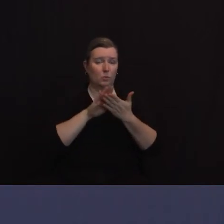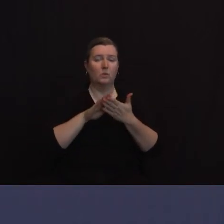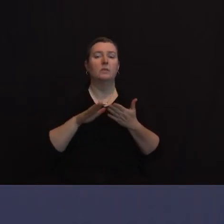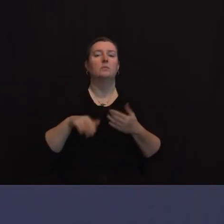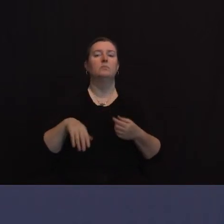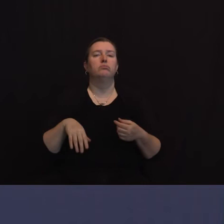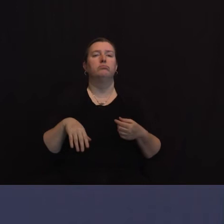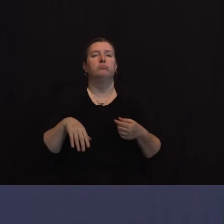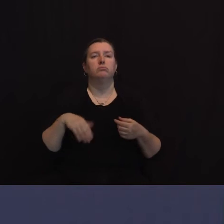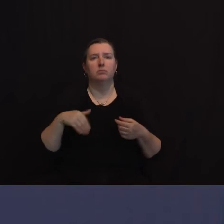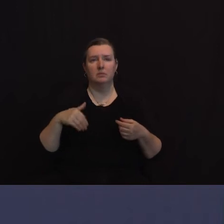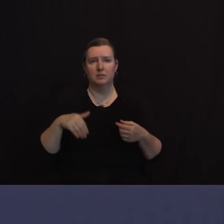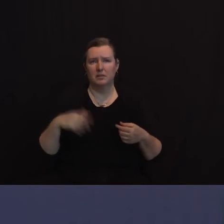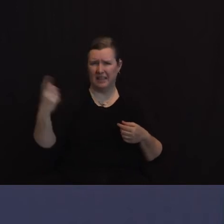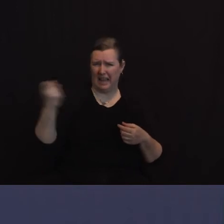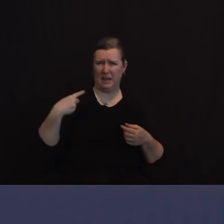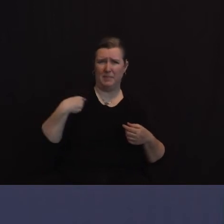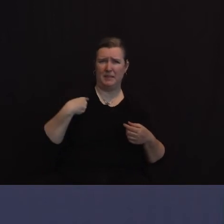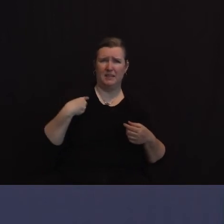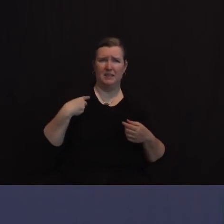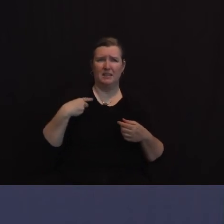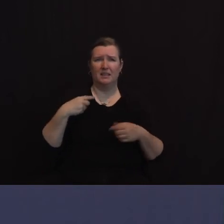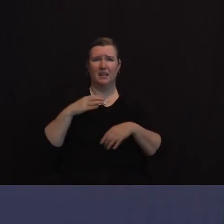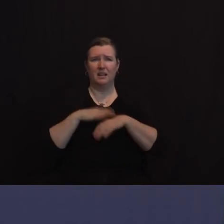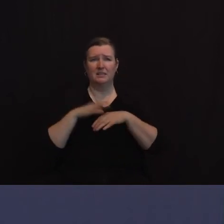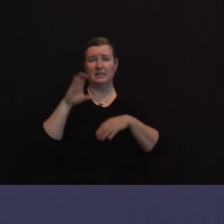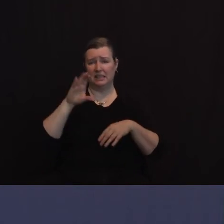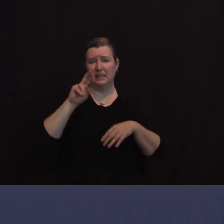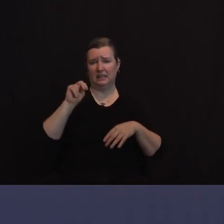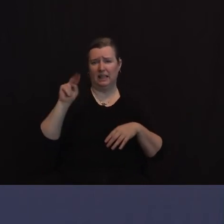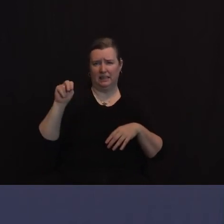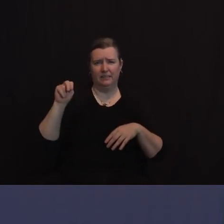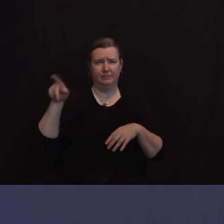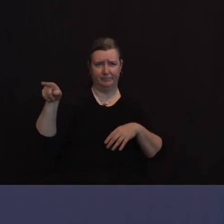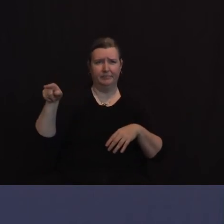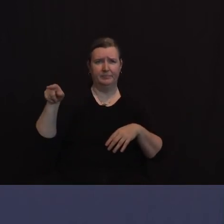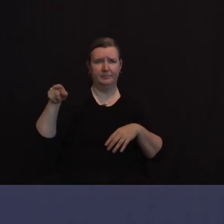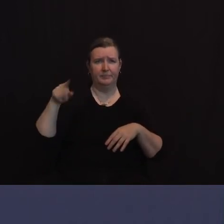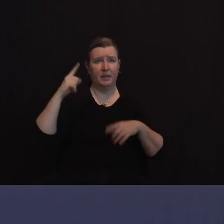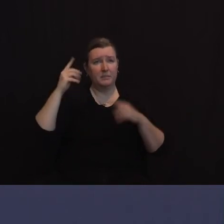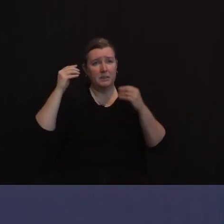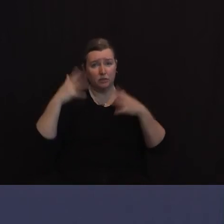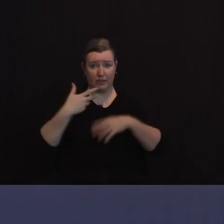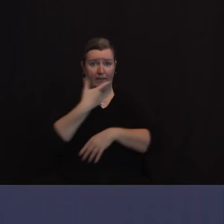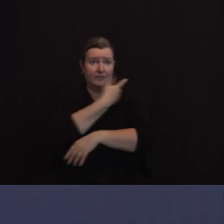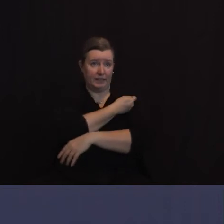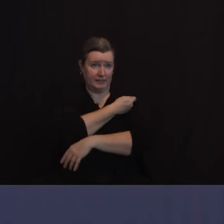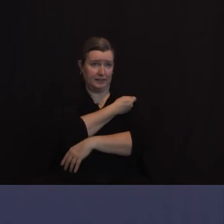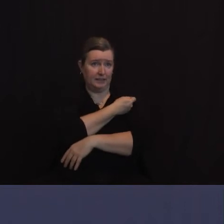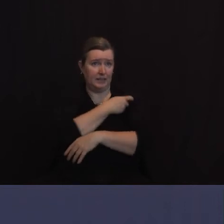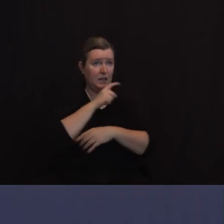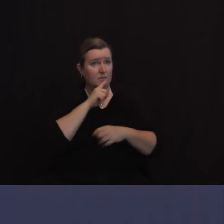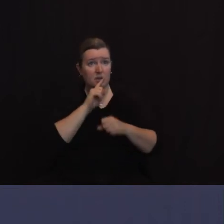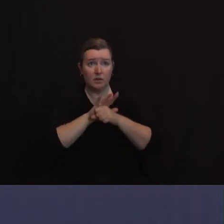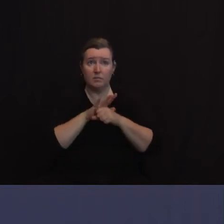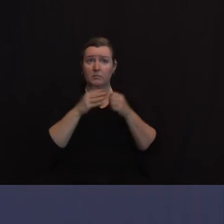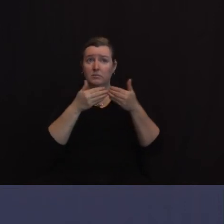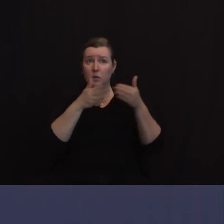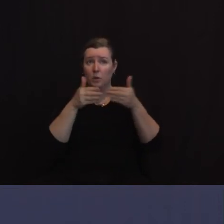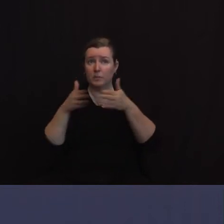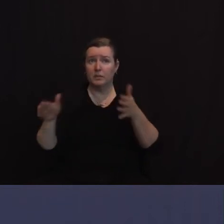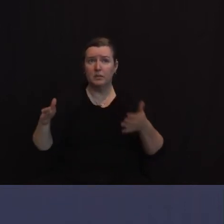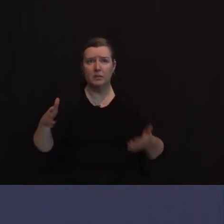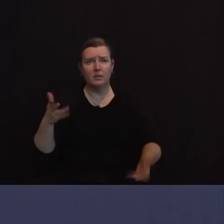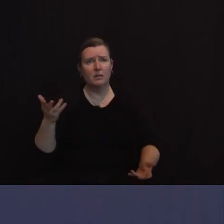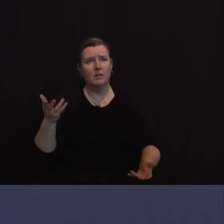CNN the other day, can you commit if educators are vaccinated that school's open? And I said, that's a false connection. I think